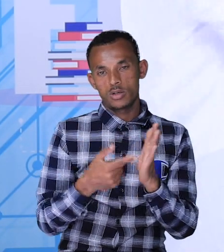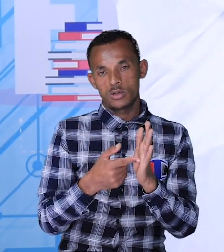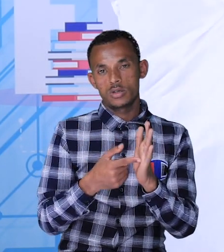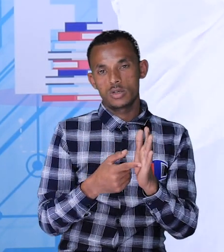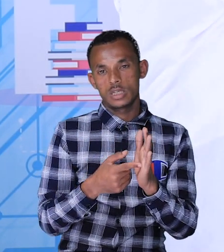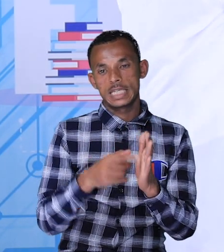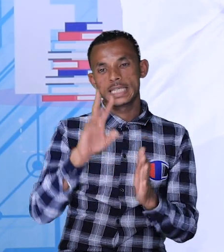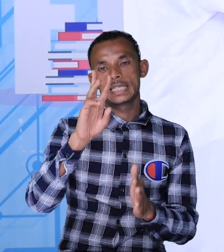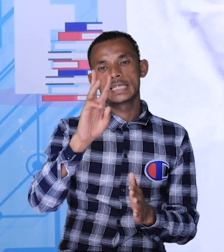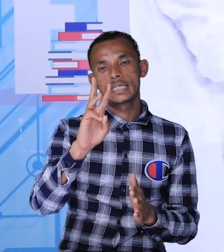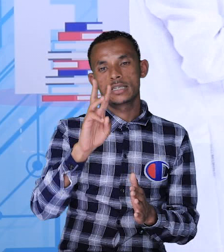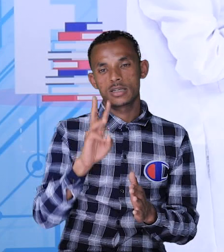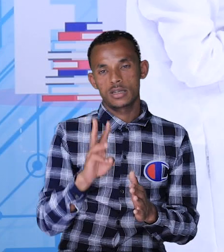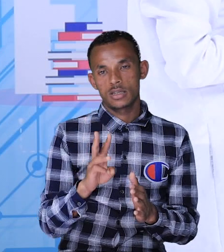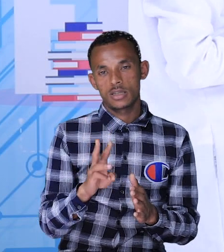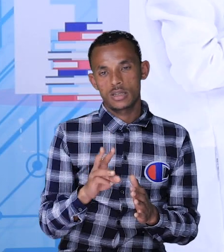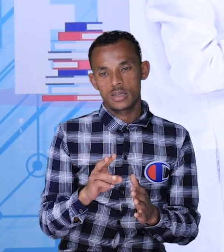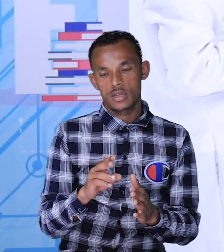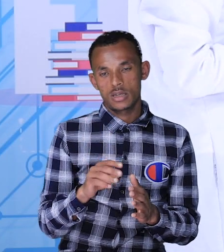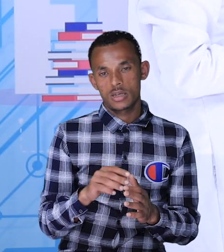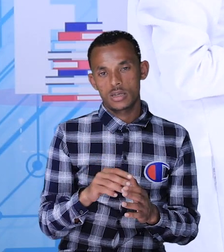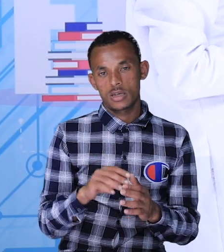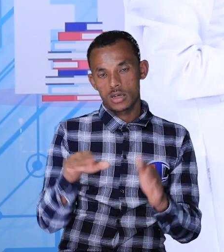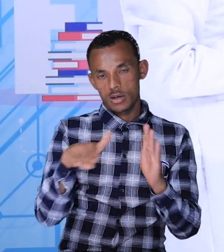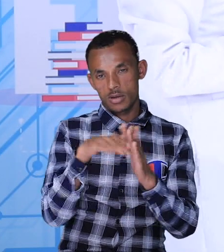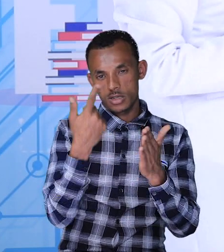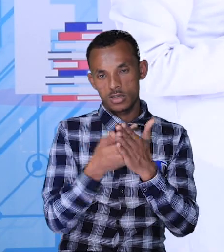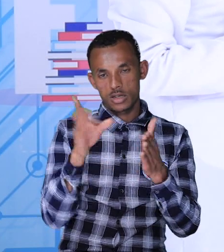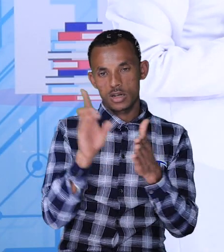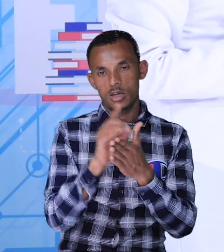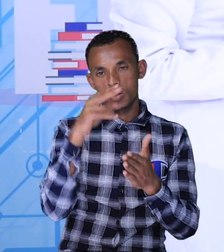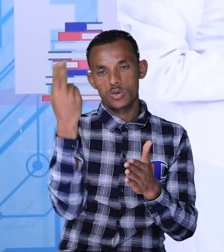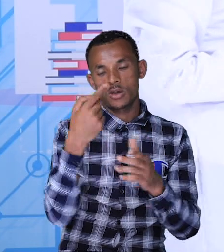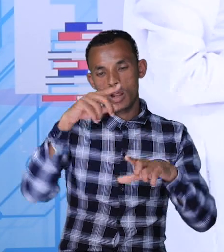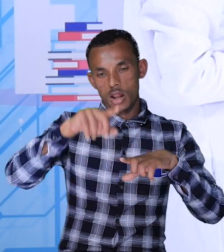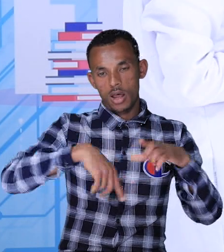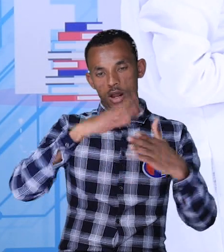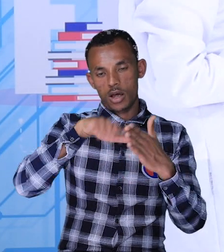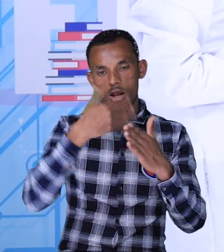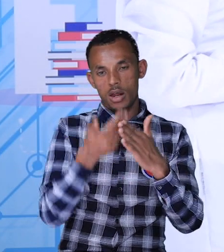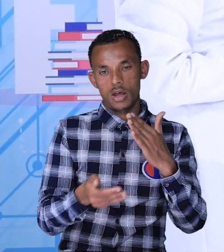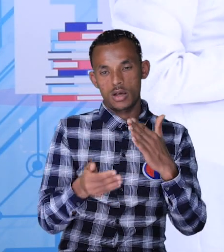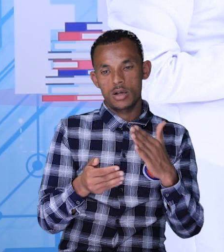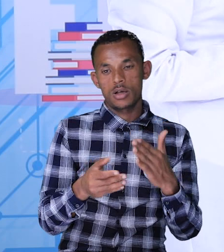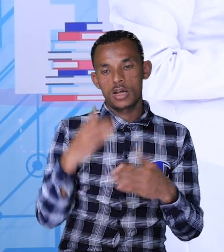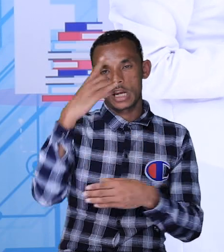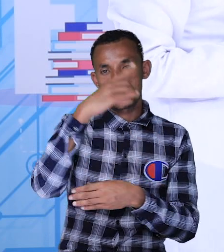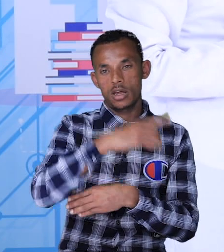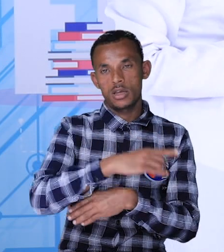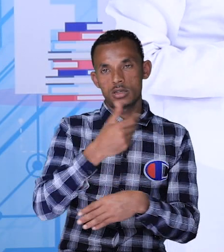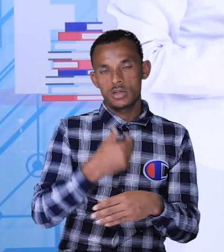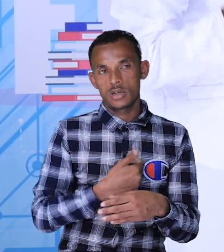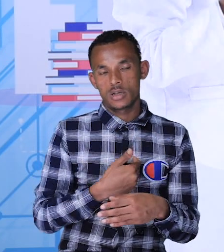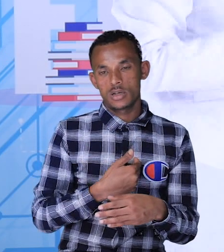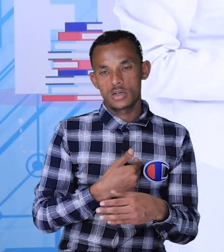for 6 days. So represent this data using line graph. So days are given